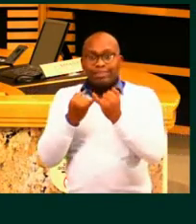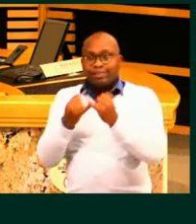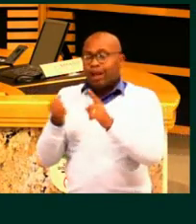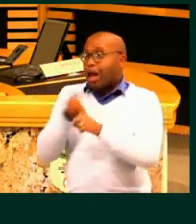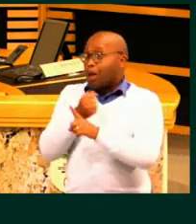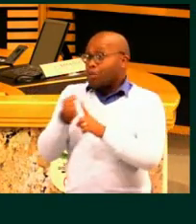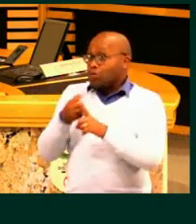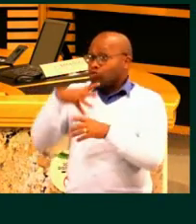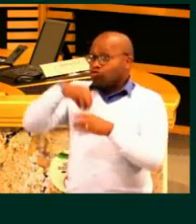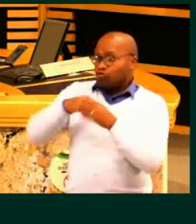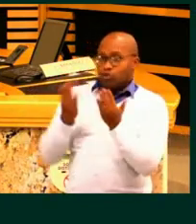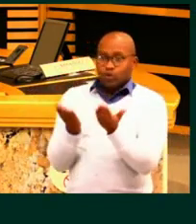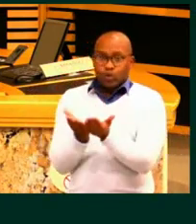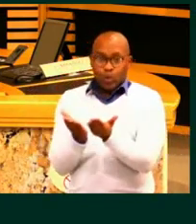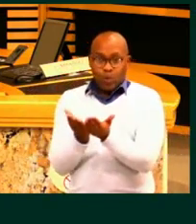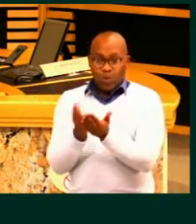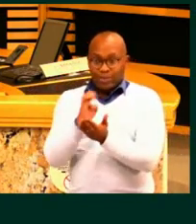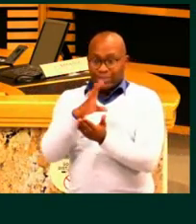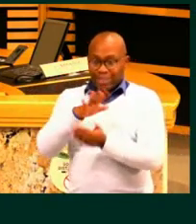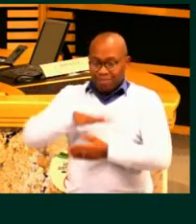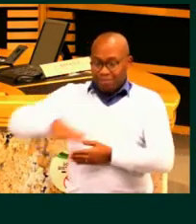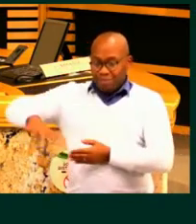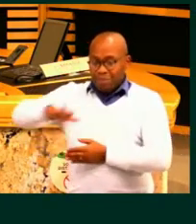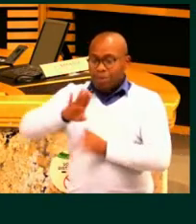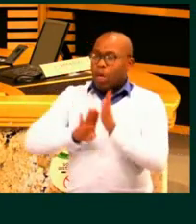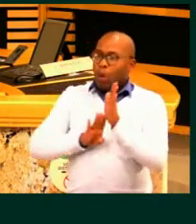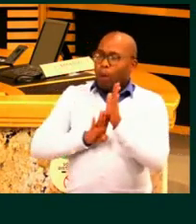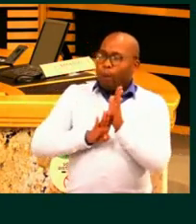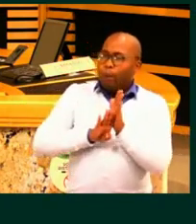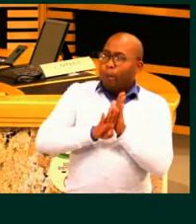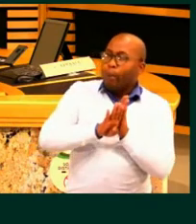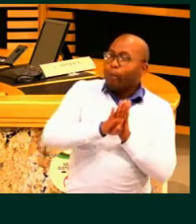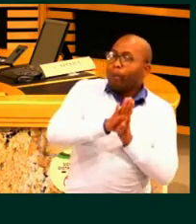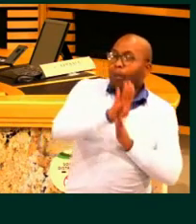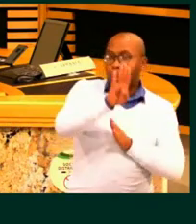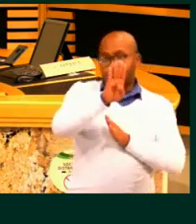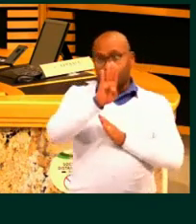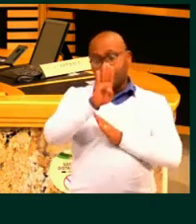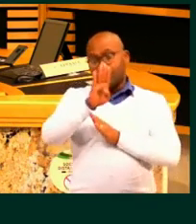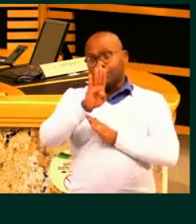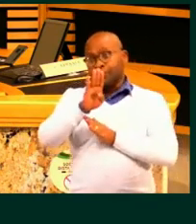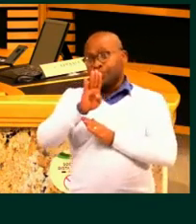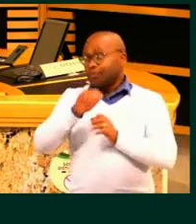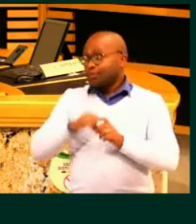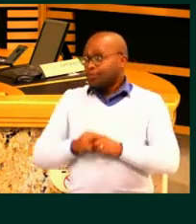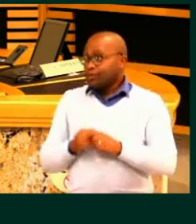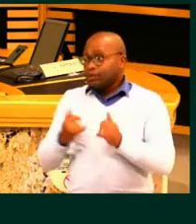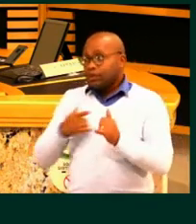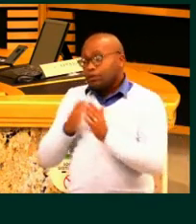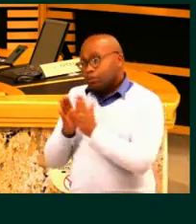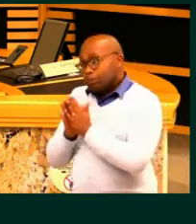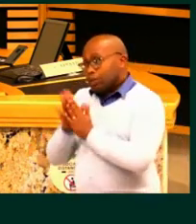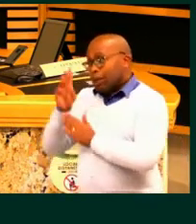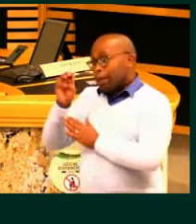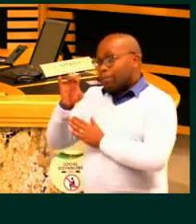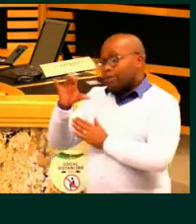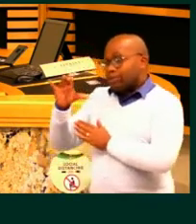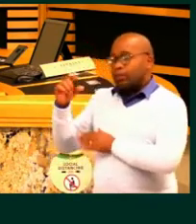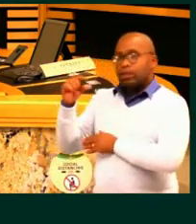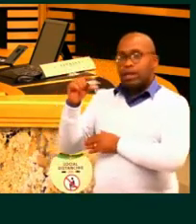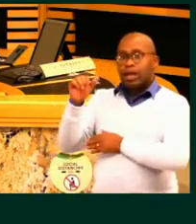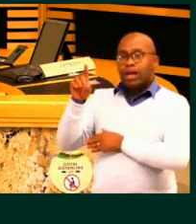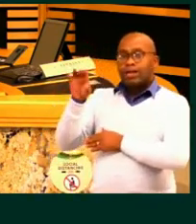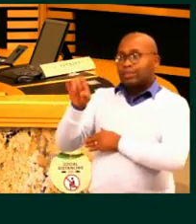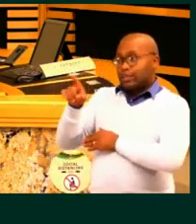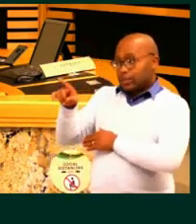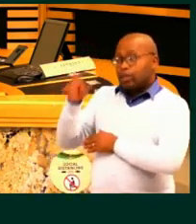Eastern Cape is on the rise our education mec mec G appears to agree where during a